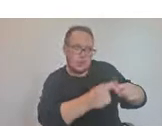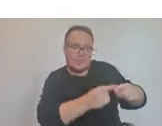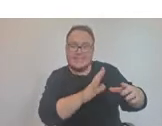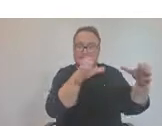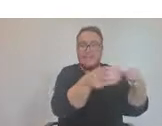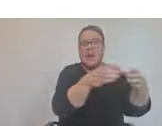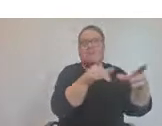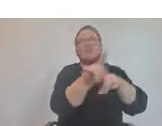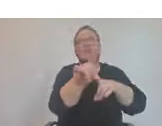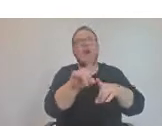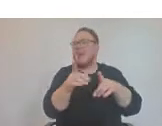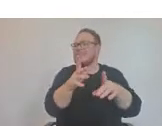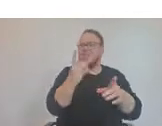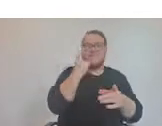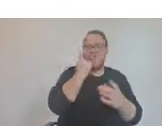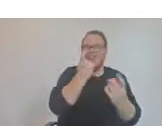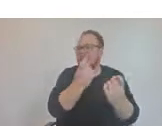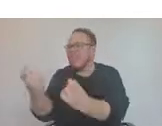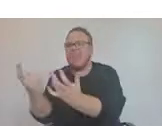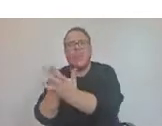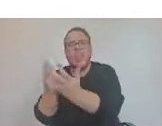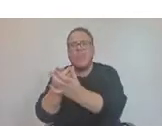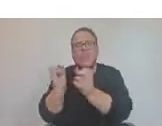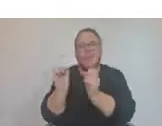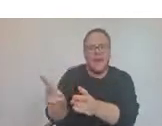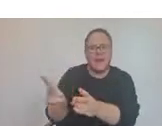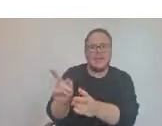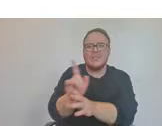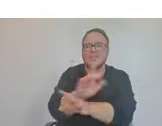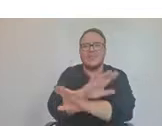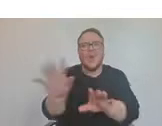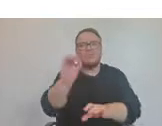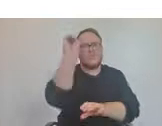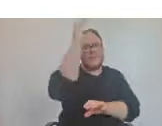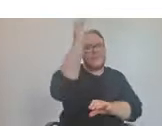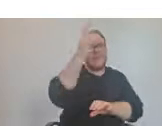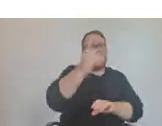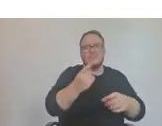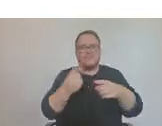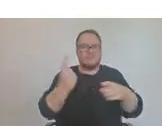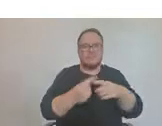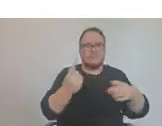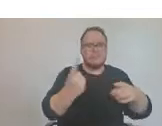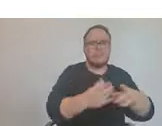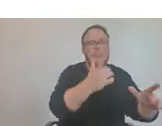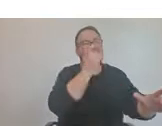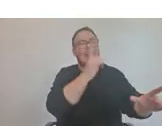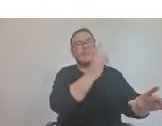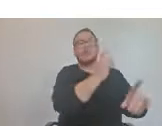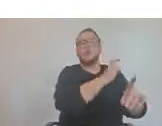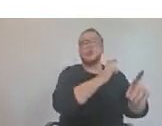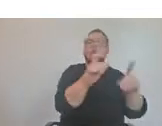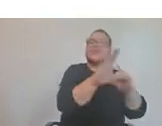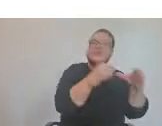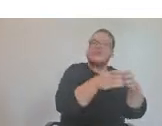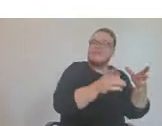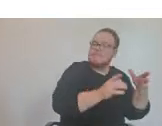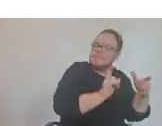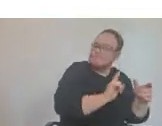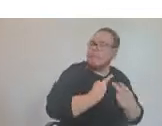So rather than being rushed to hospital in an ambulance, we have a 2-hour response from a community service that can go and visit them at home, provide the requisite